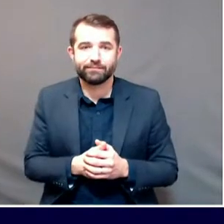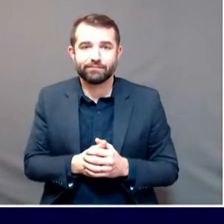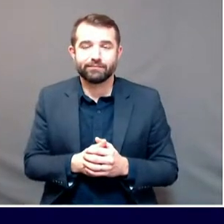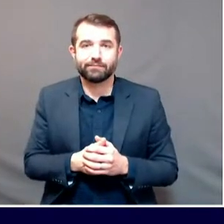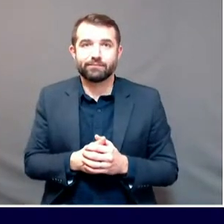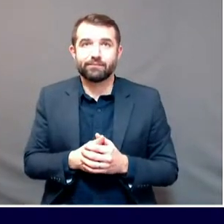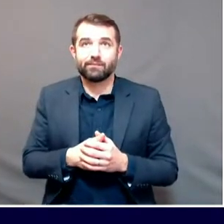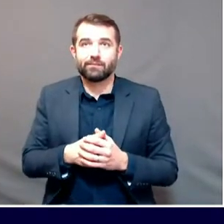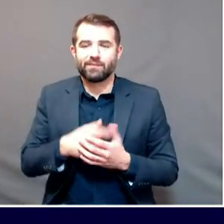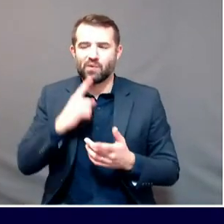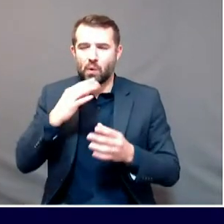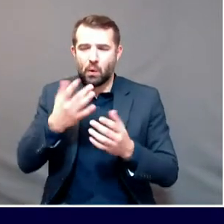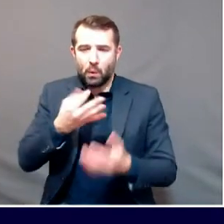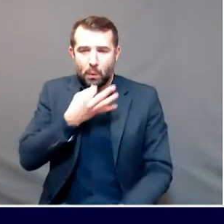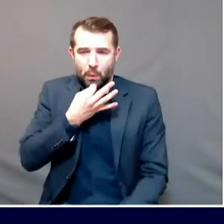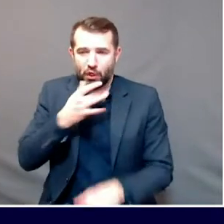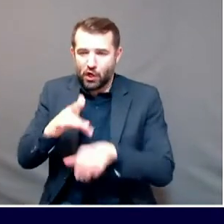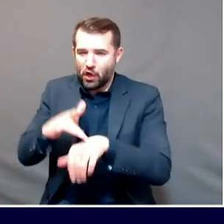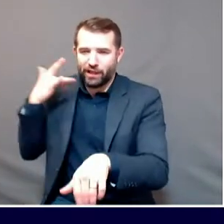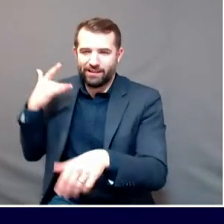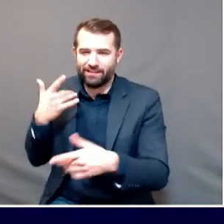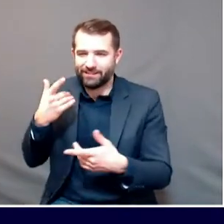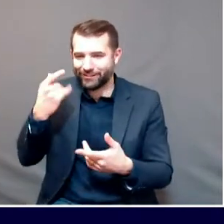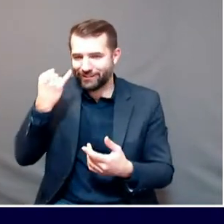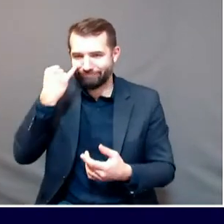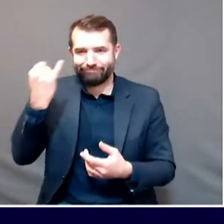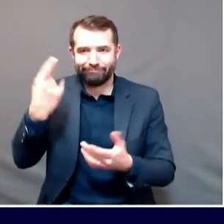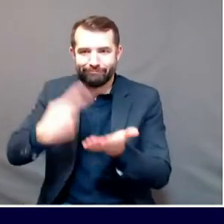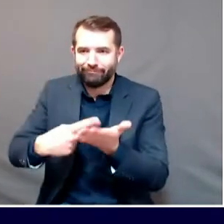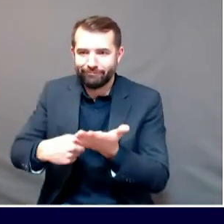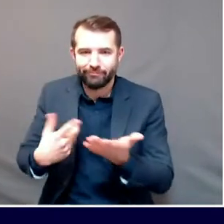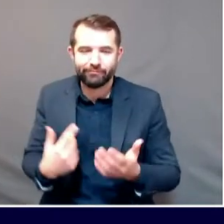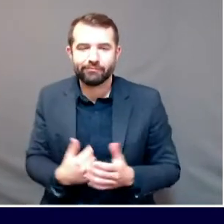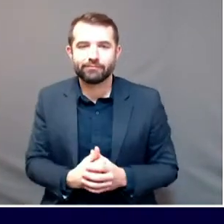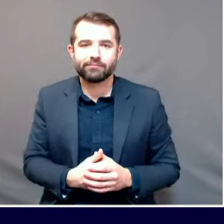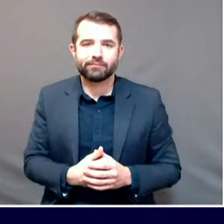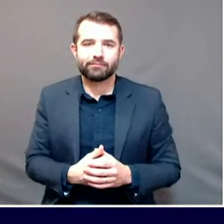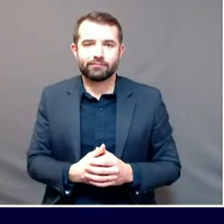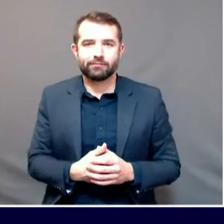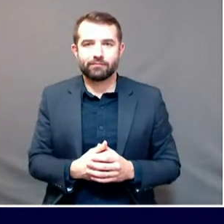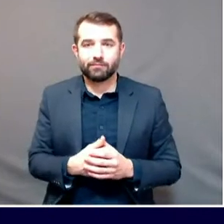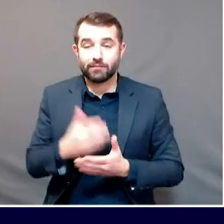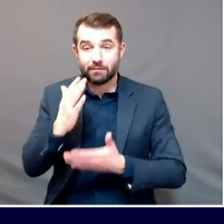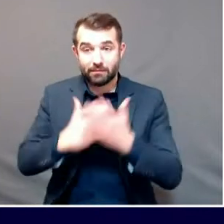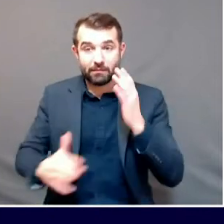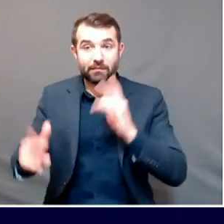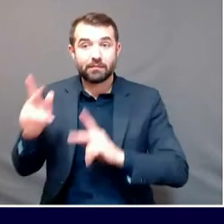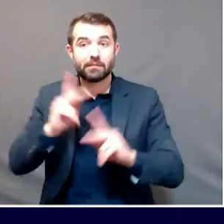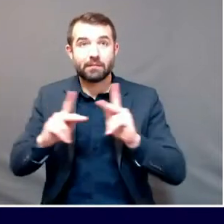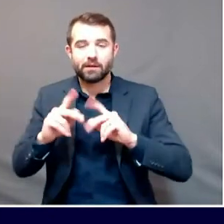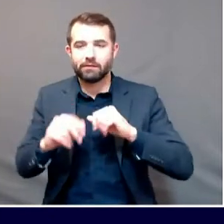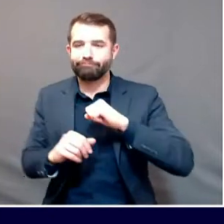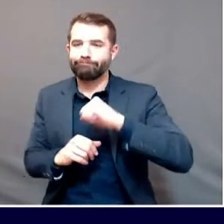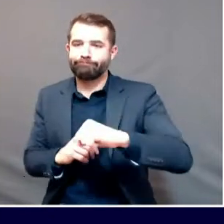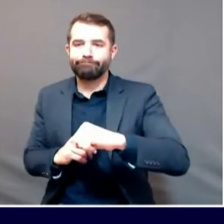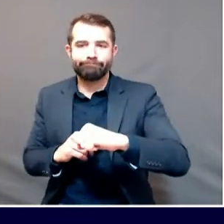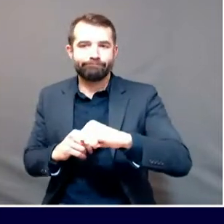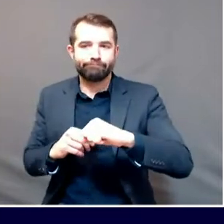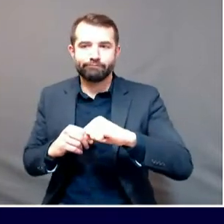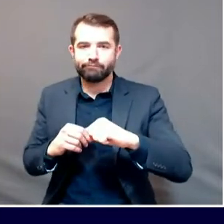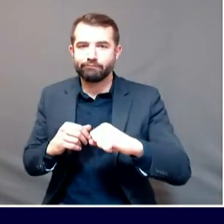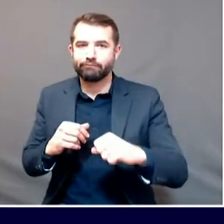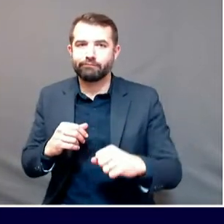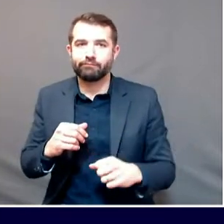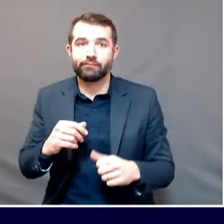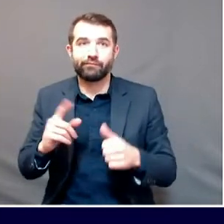given that folks are hesitant, I think we've got to get them over their fears and answer their questions first